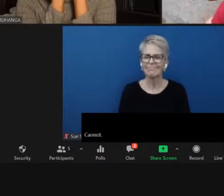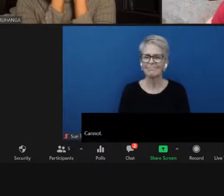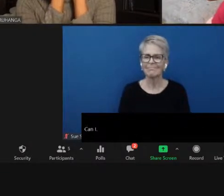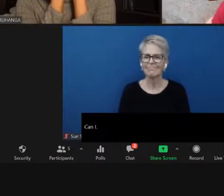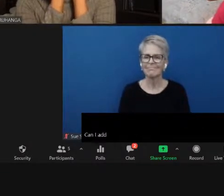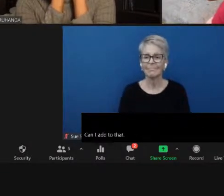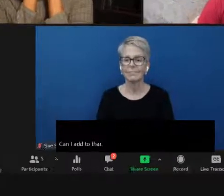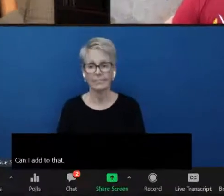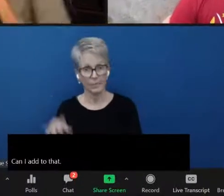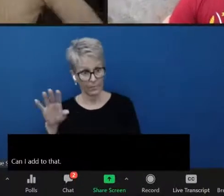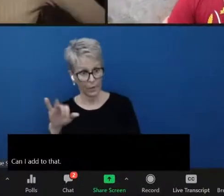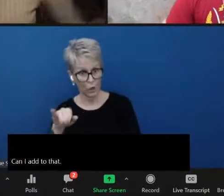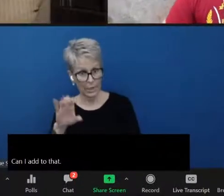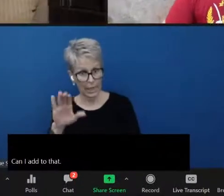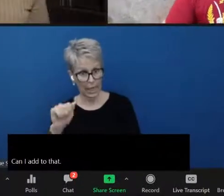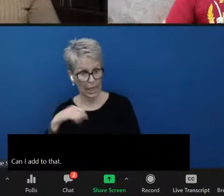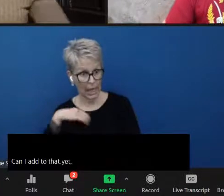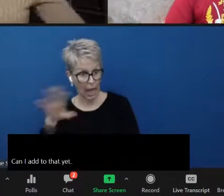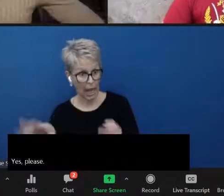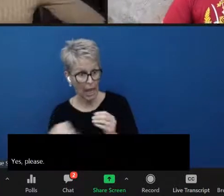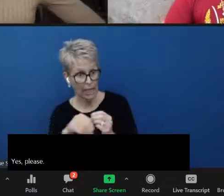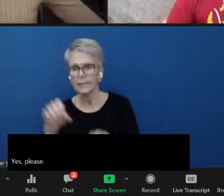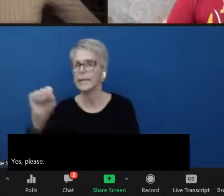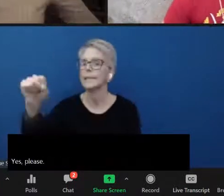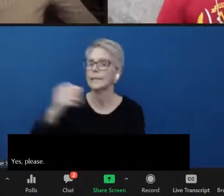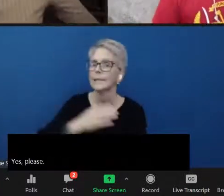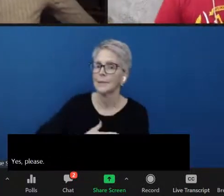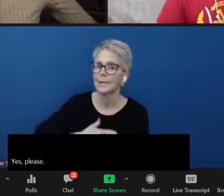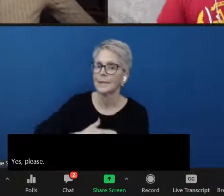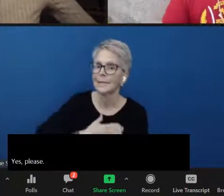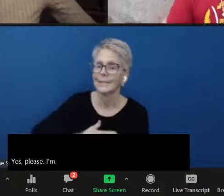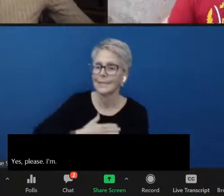Can I add to that? Yes, please.